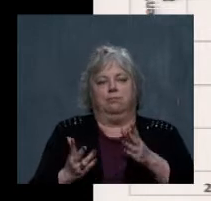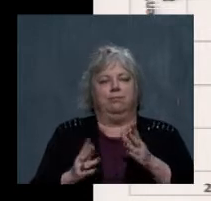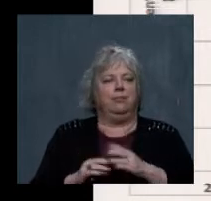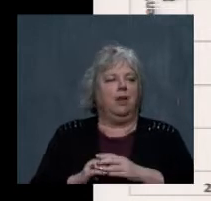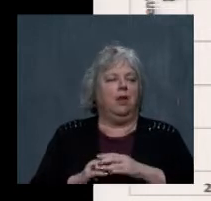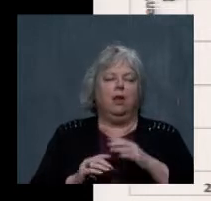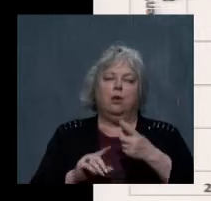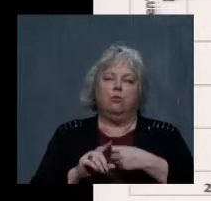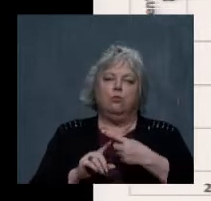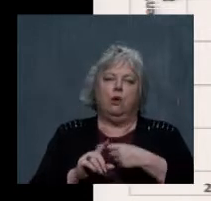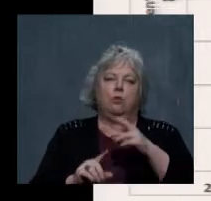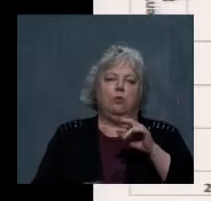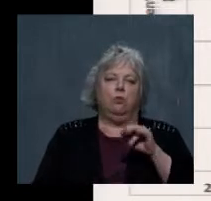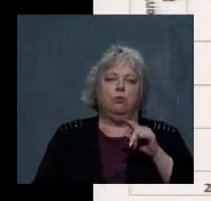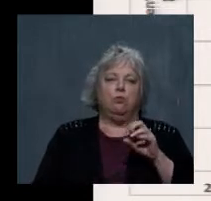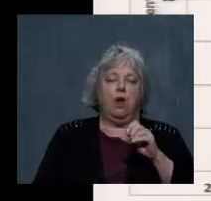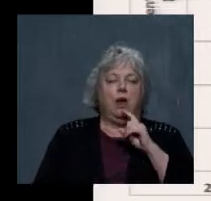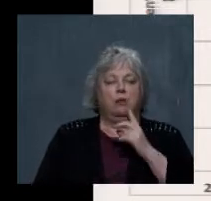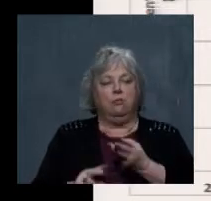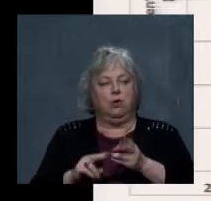Rental rates are going up.